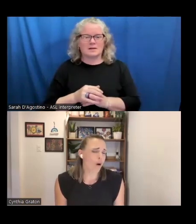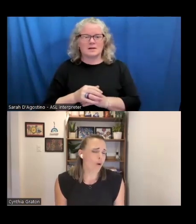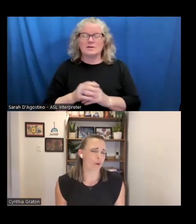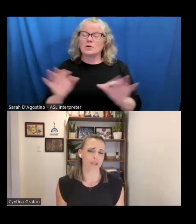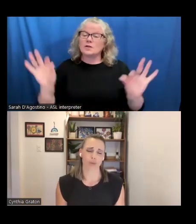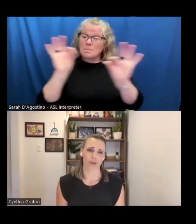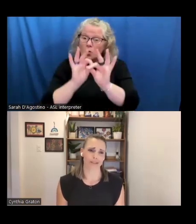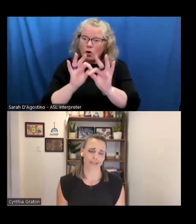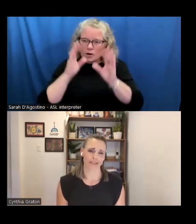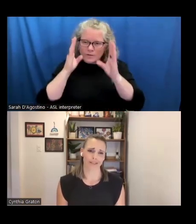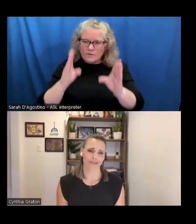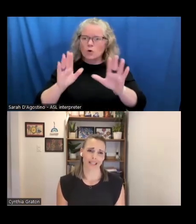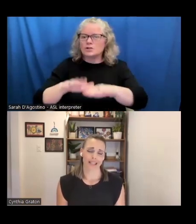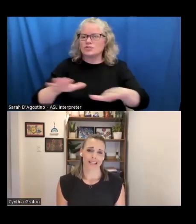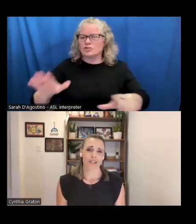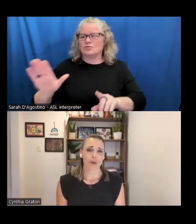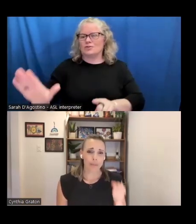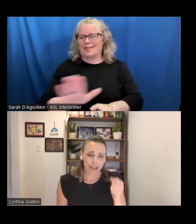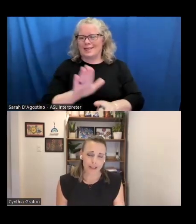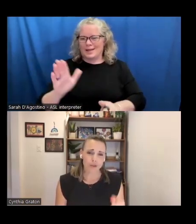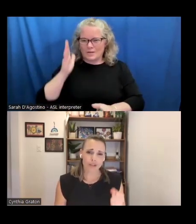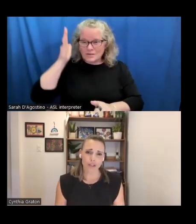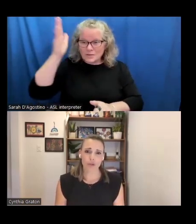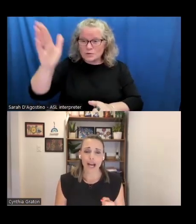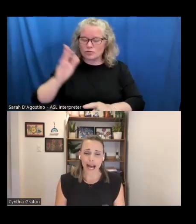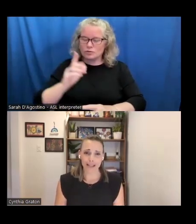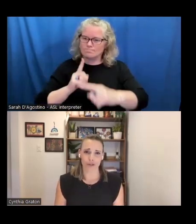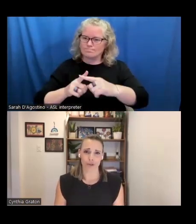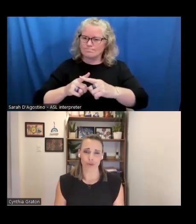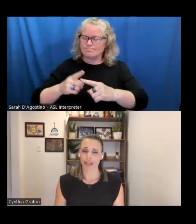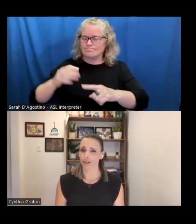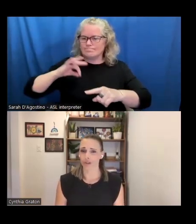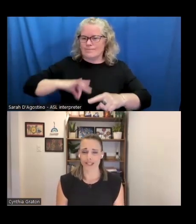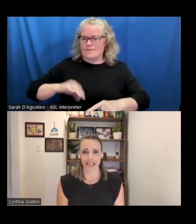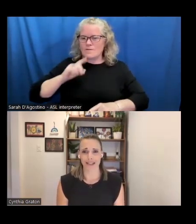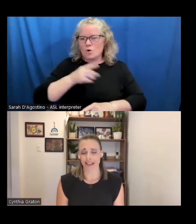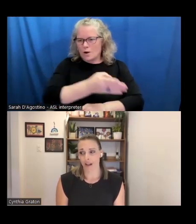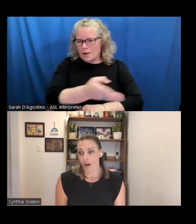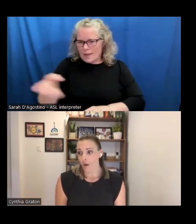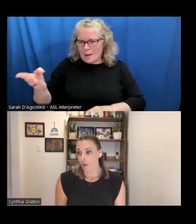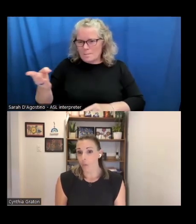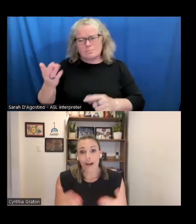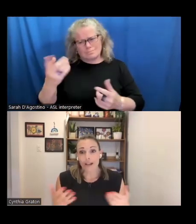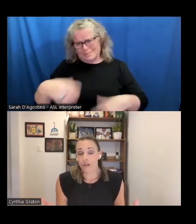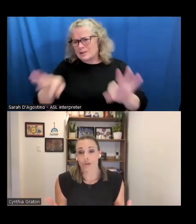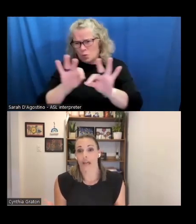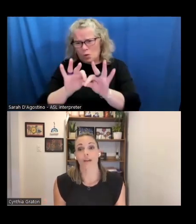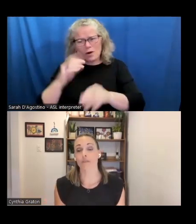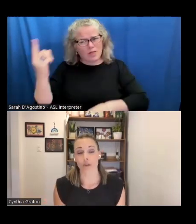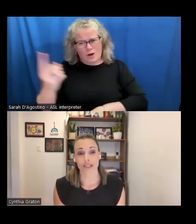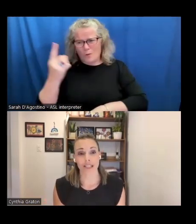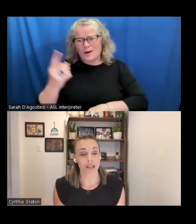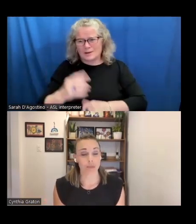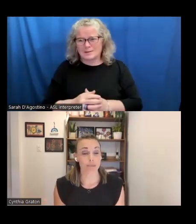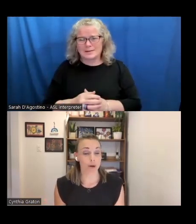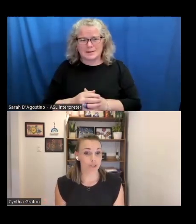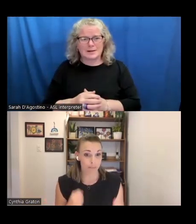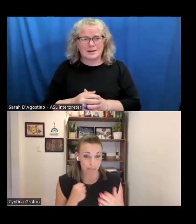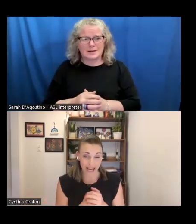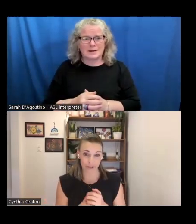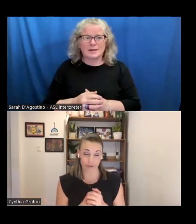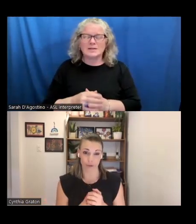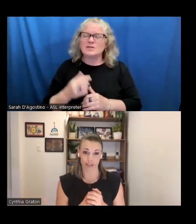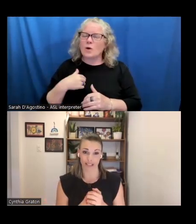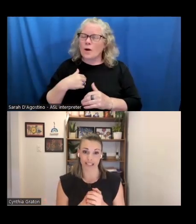are always worth it. So I'm here today to guide you in understanding where those efforts can be